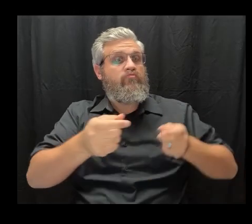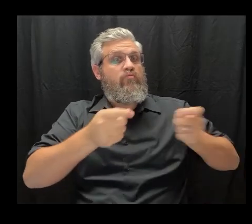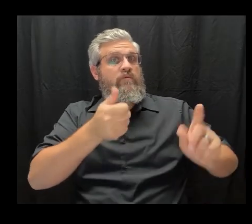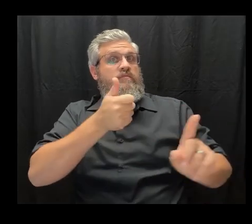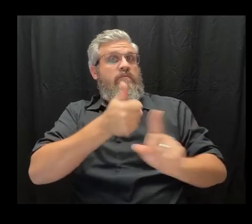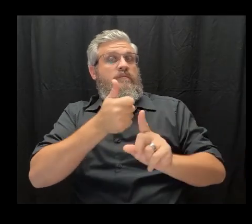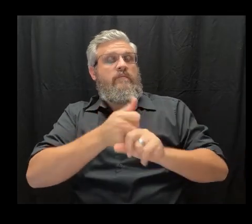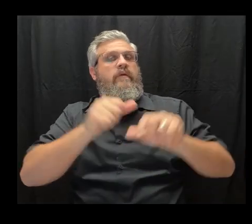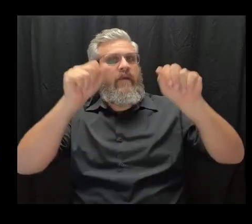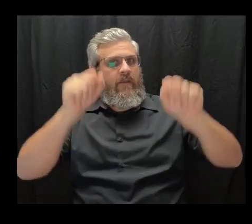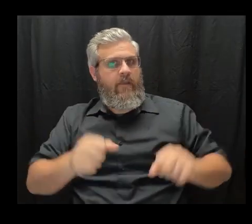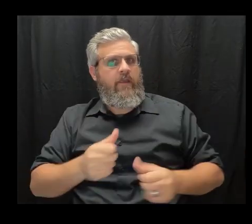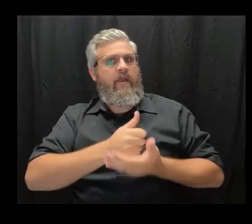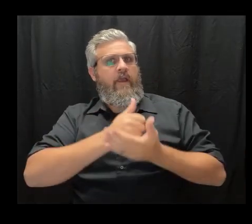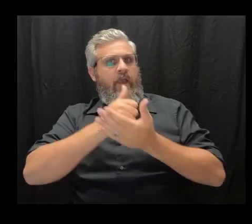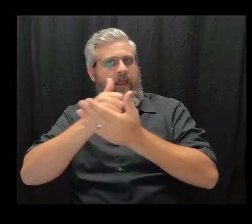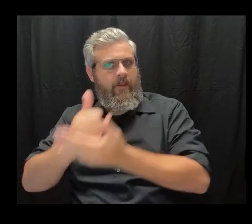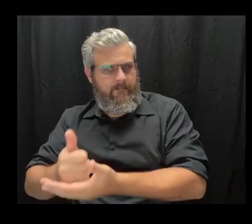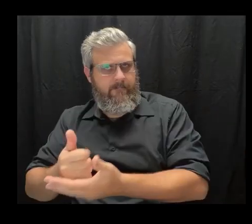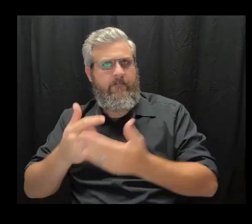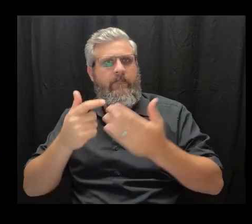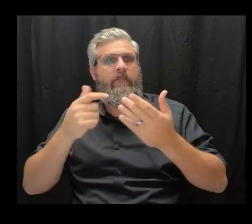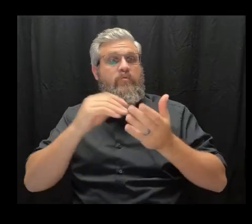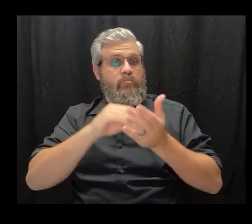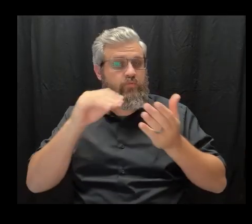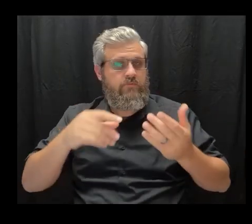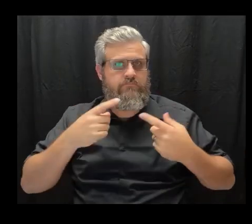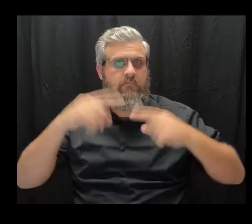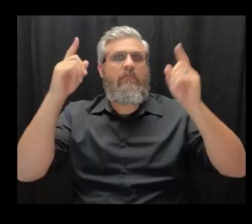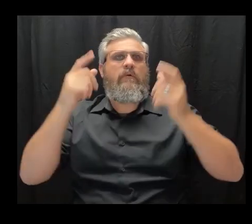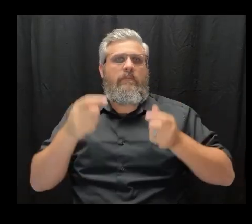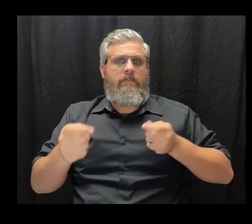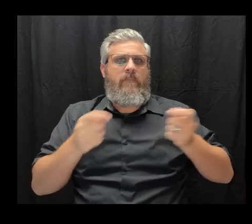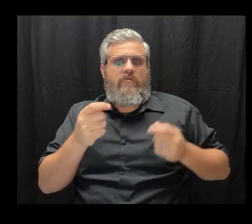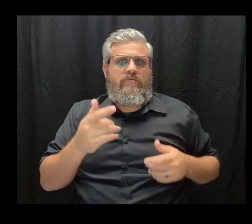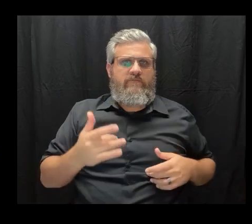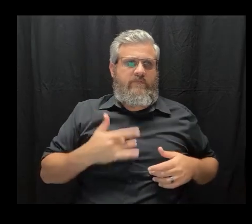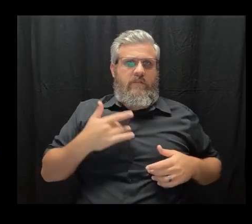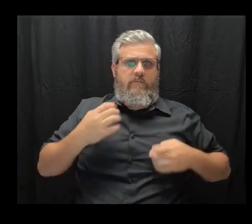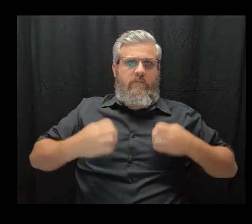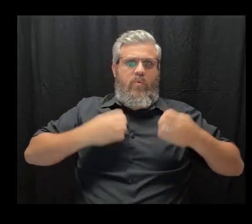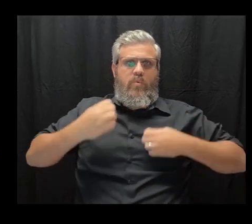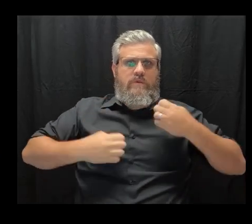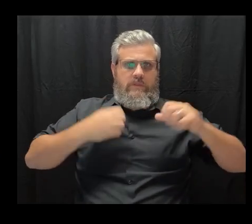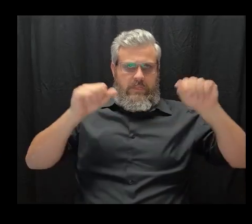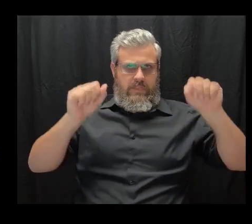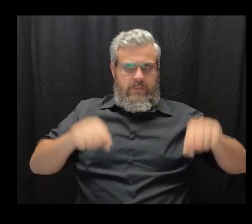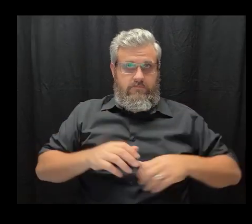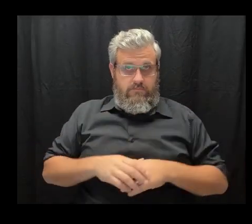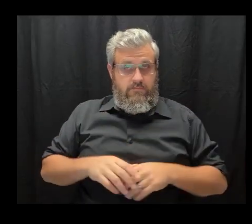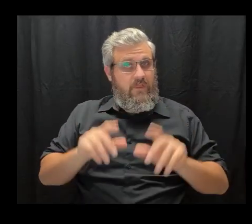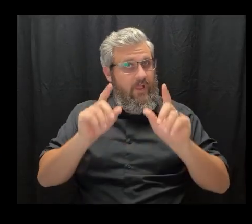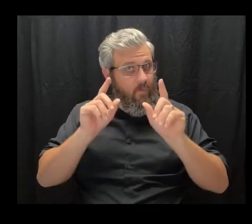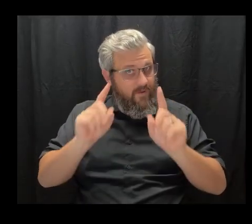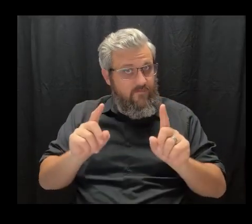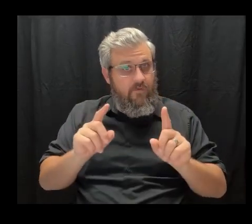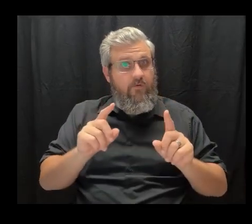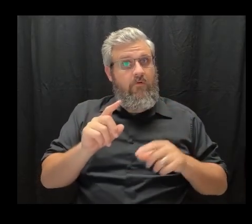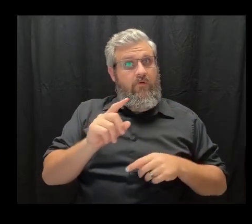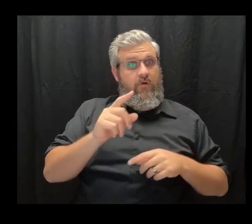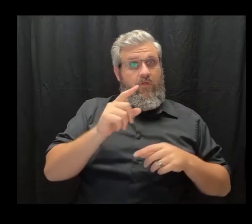effectively students manage feelings of dysregulation. However, these strategies must be